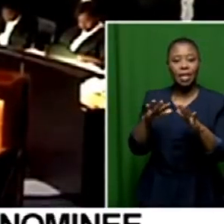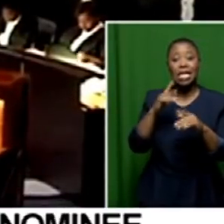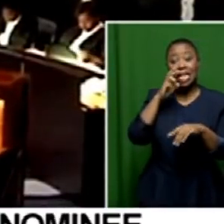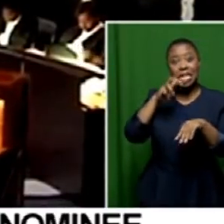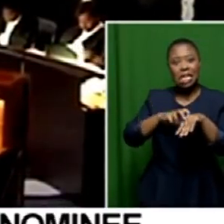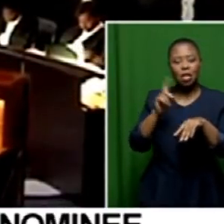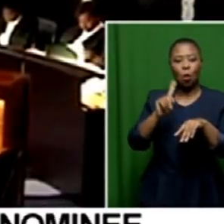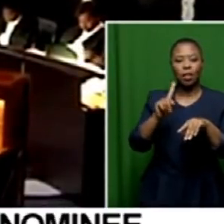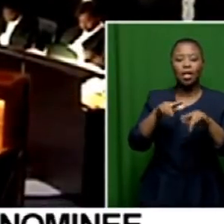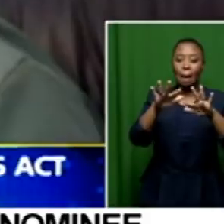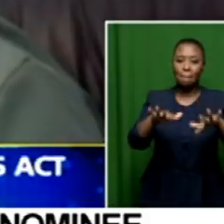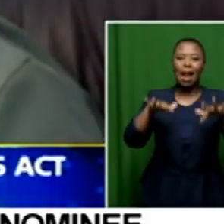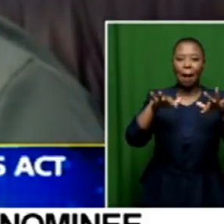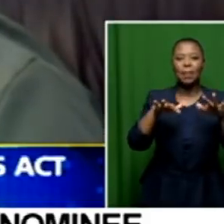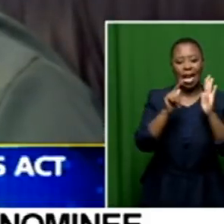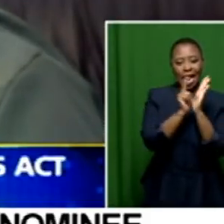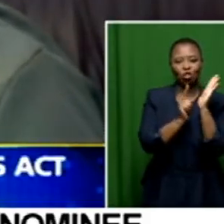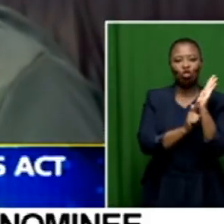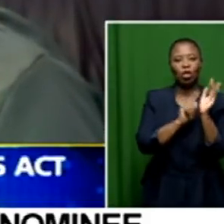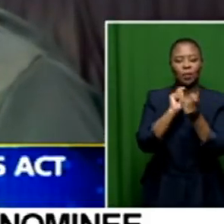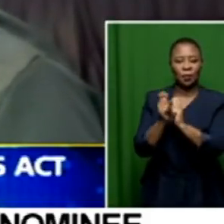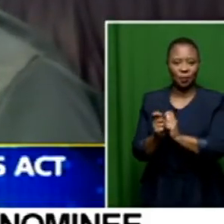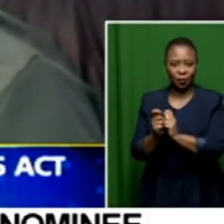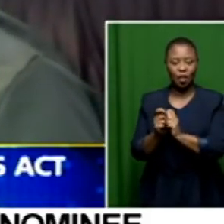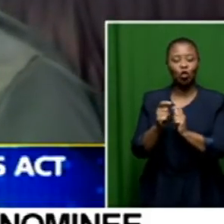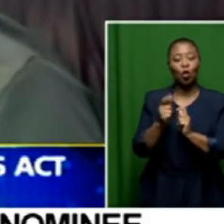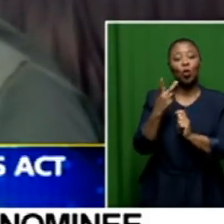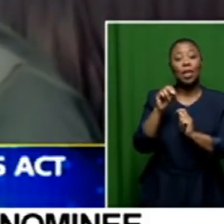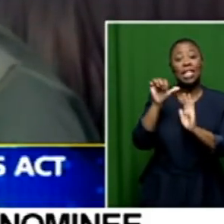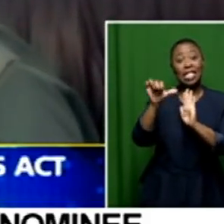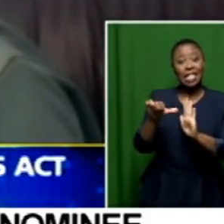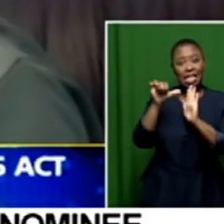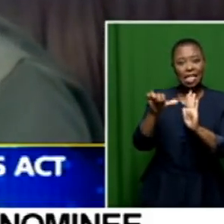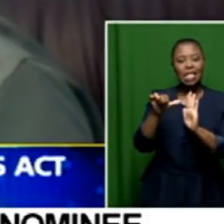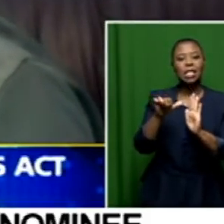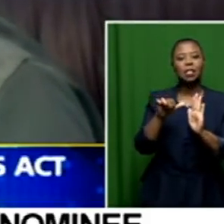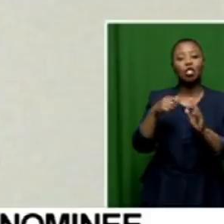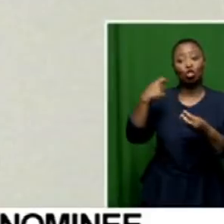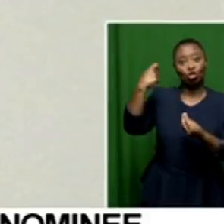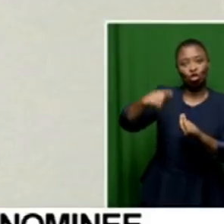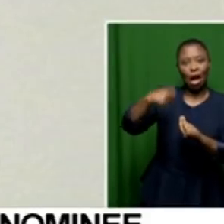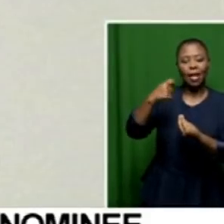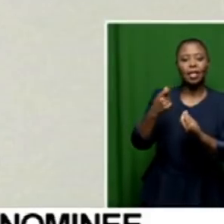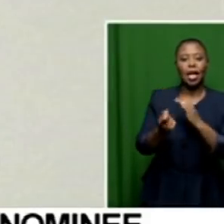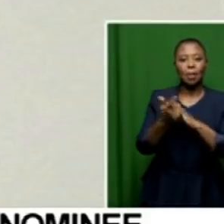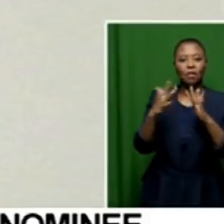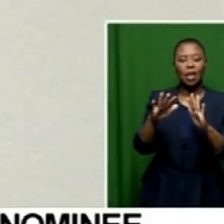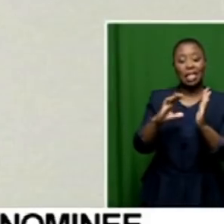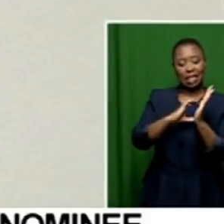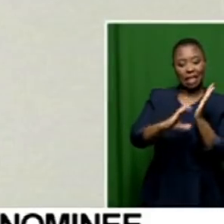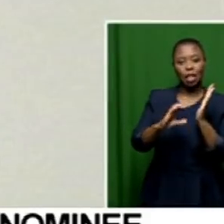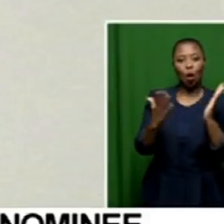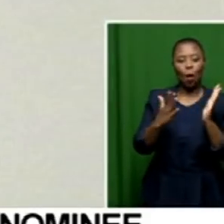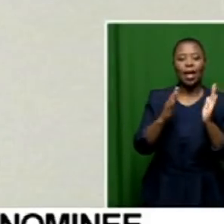to amend the legislation. In 2016, he delivered a judgment in which he declared Section